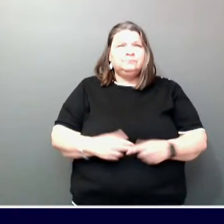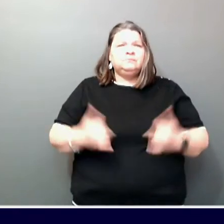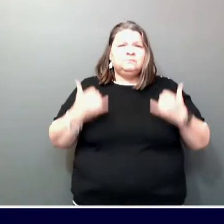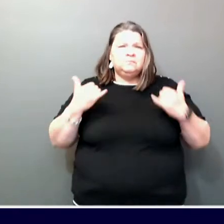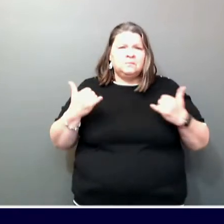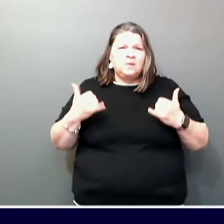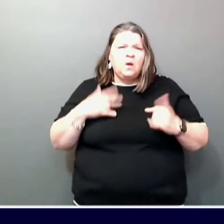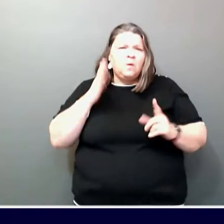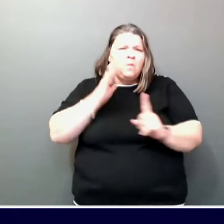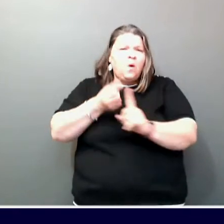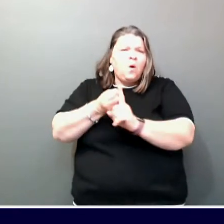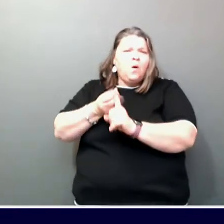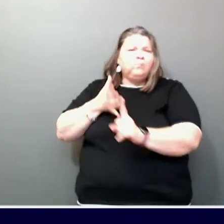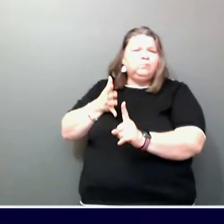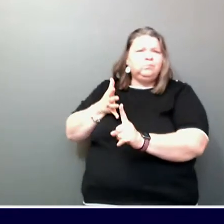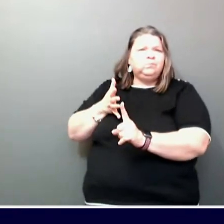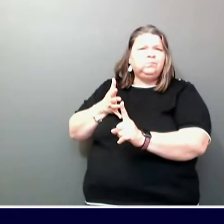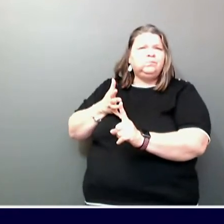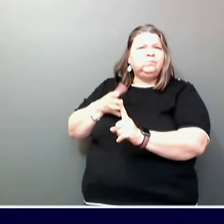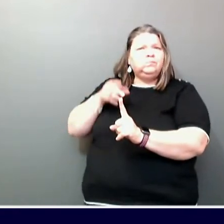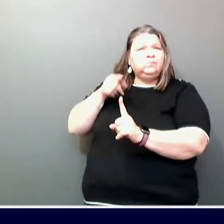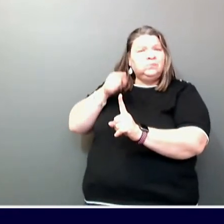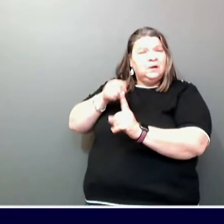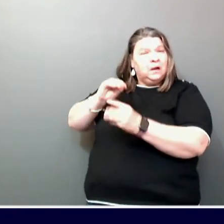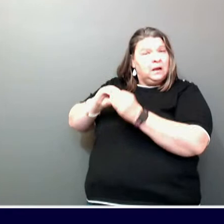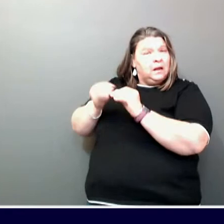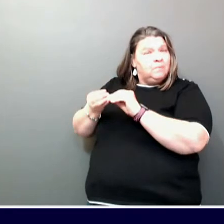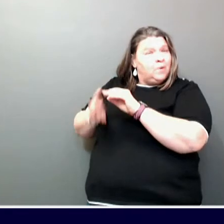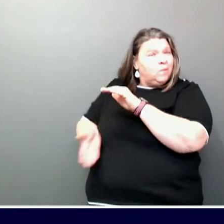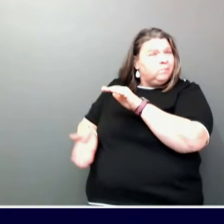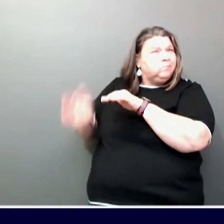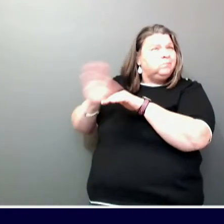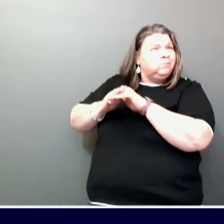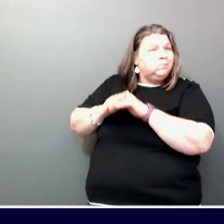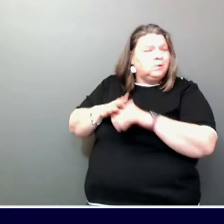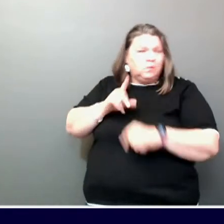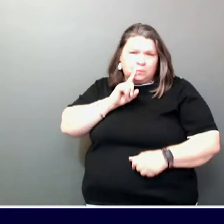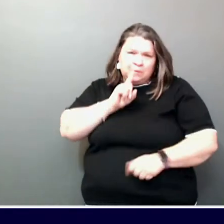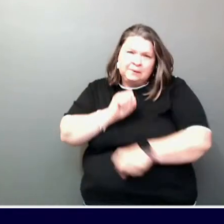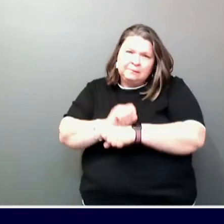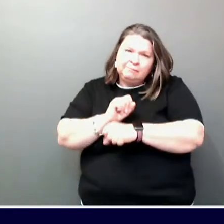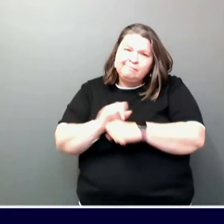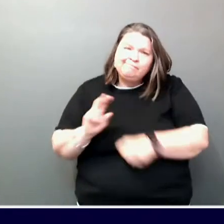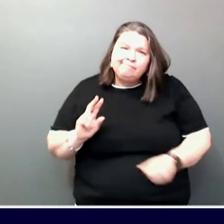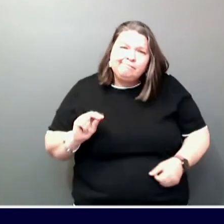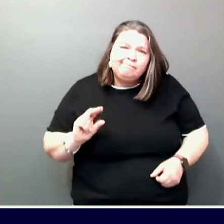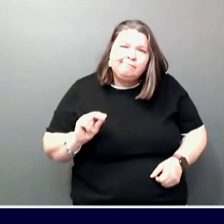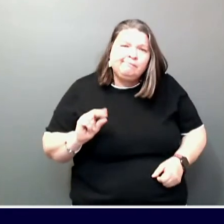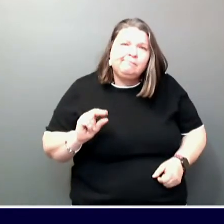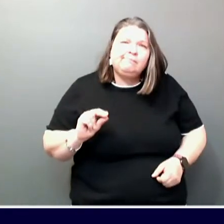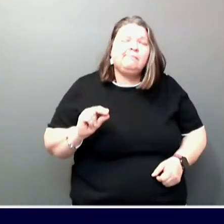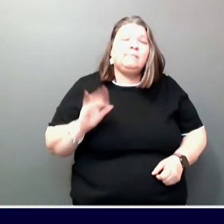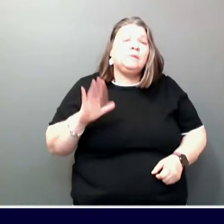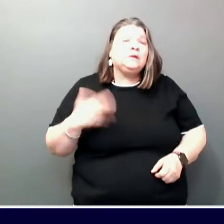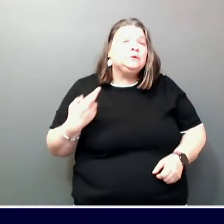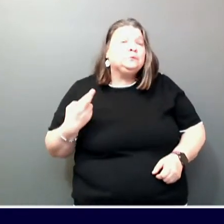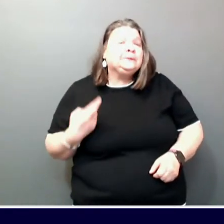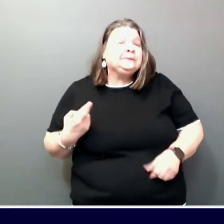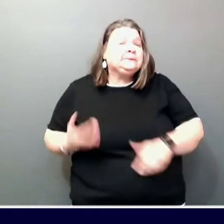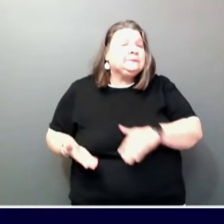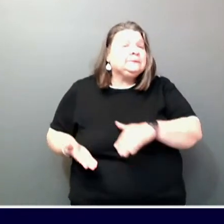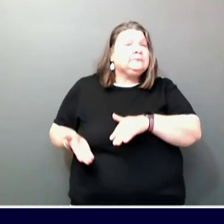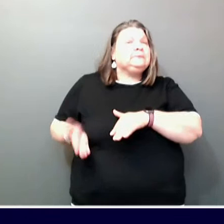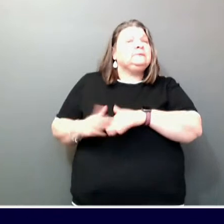remarkable super spreader event in Maine. The reason for the increased number of cases is that, as we've talked about,